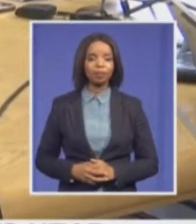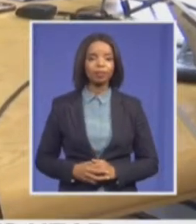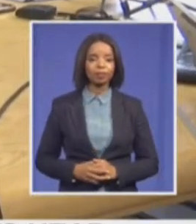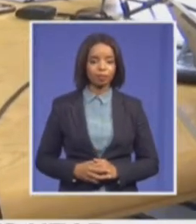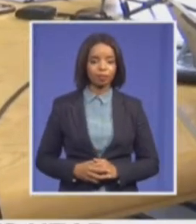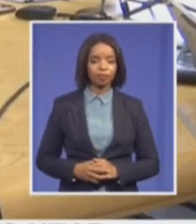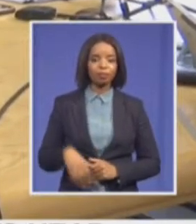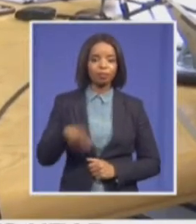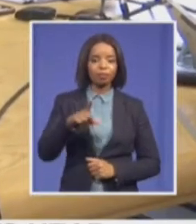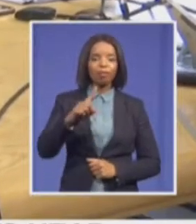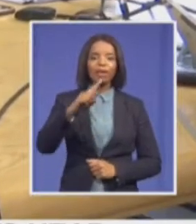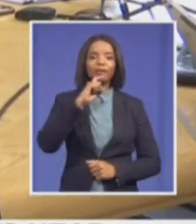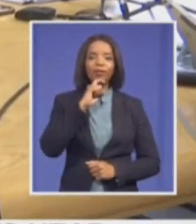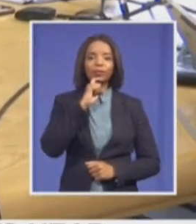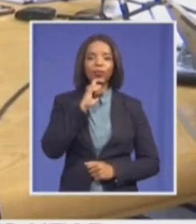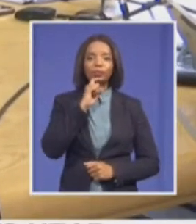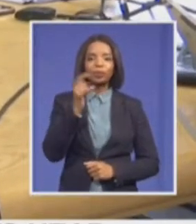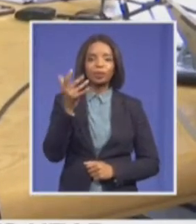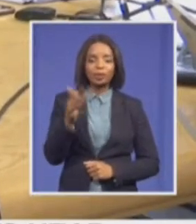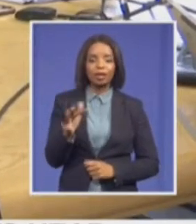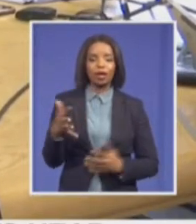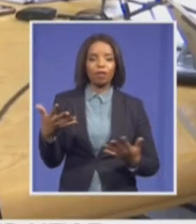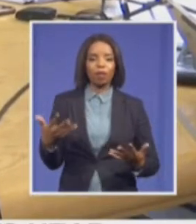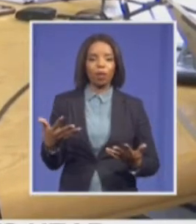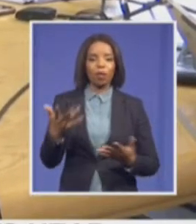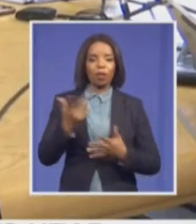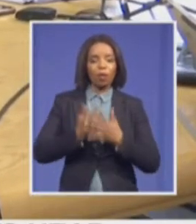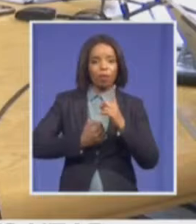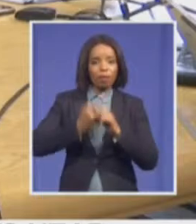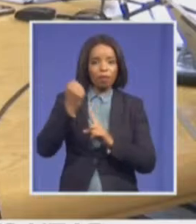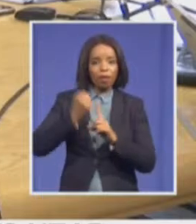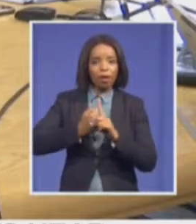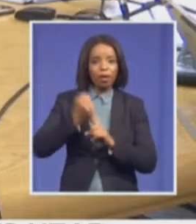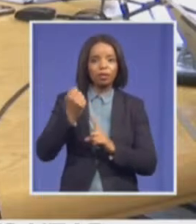fight commercial battles between the two parties.